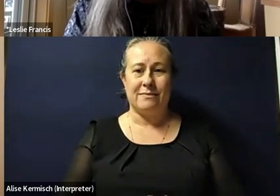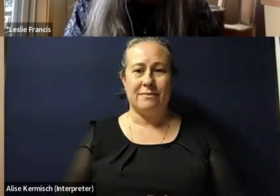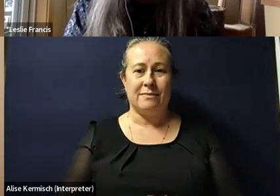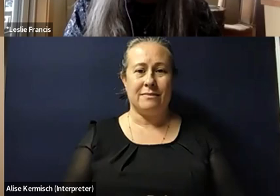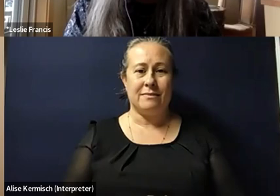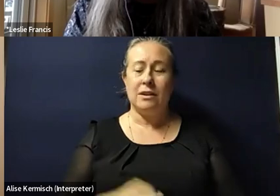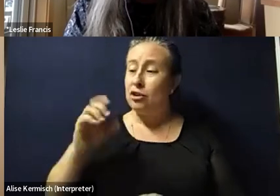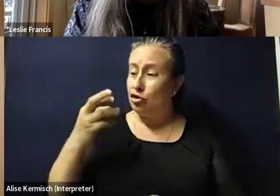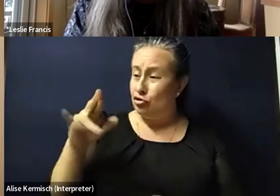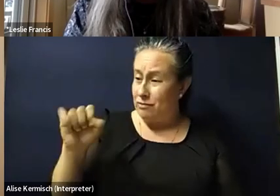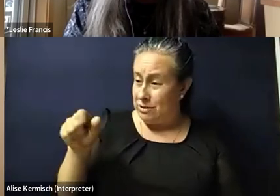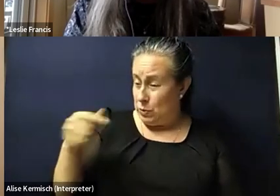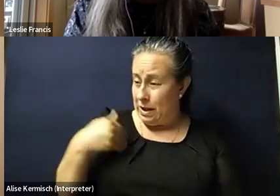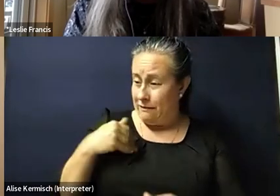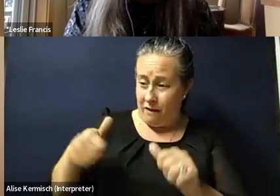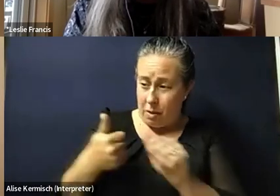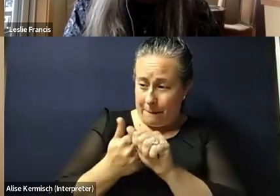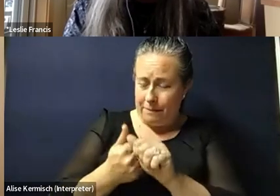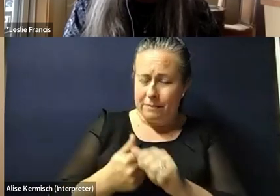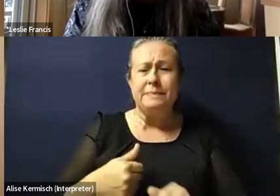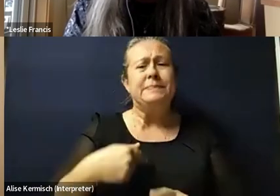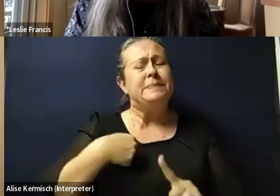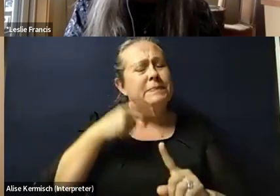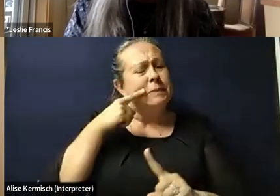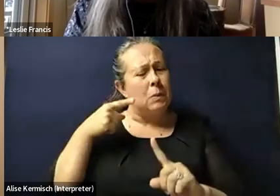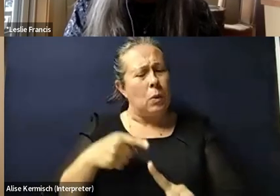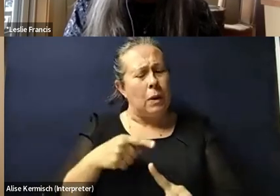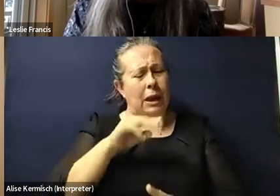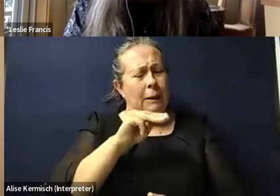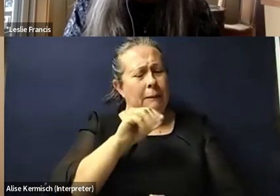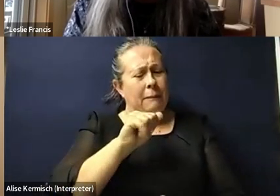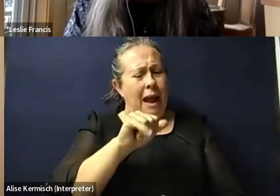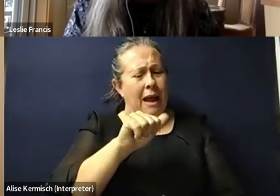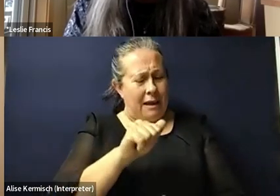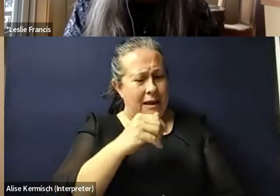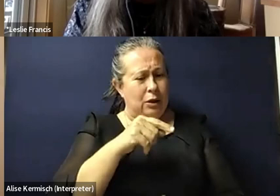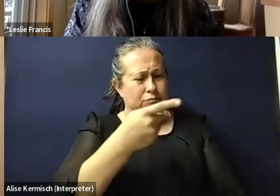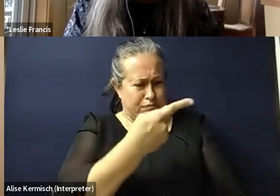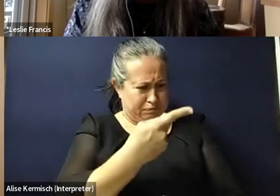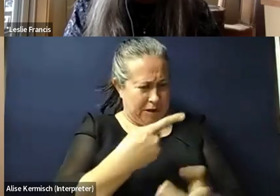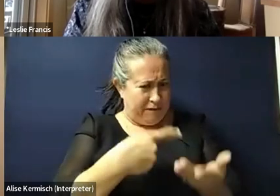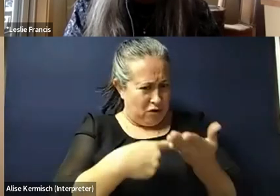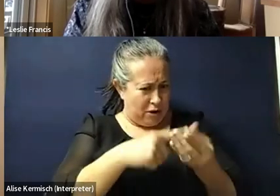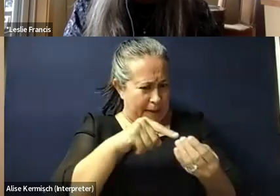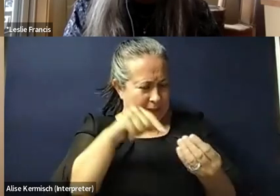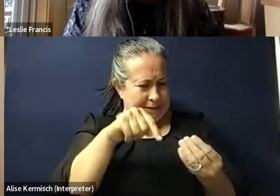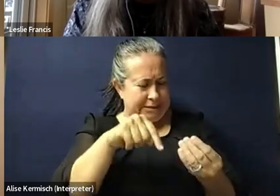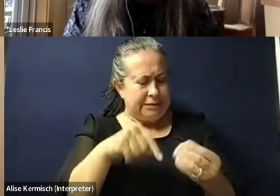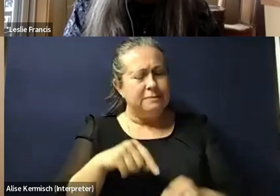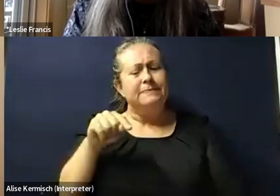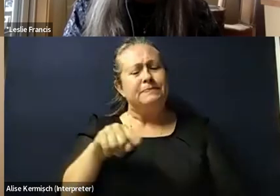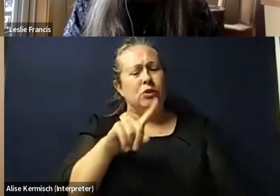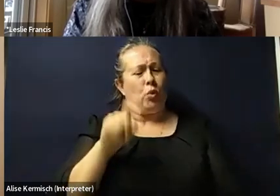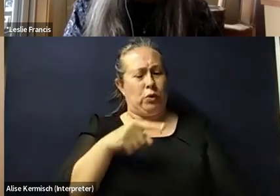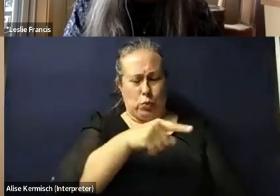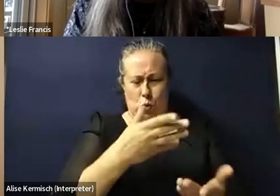Chris, did you have a follow-up? I had a point, and Maya, you and I have talked about this. And this was a question that you